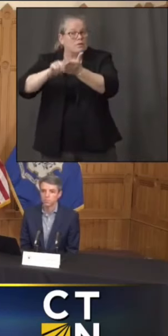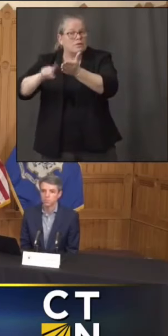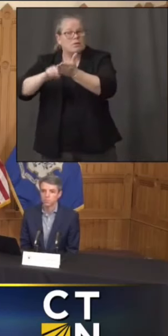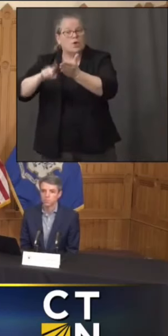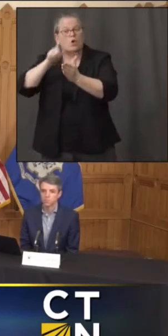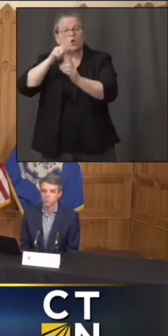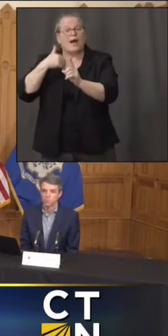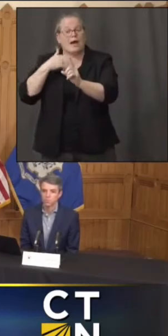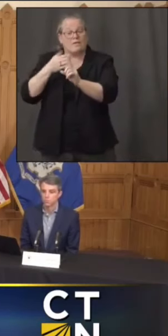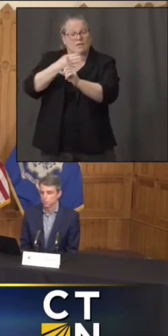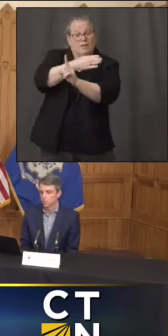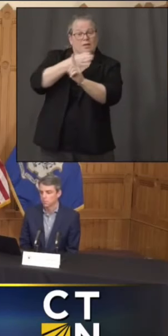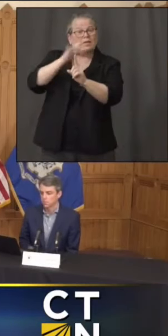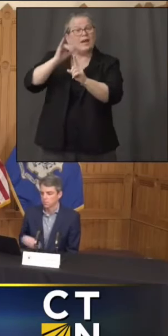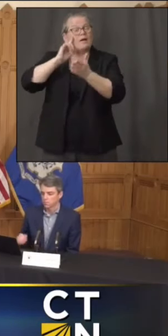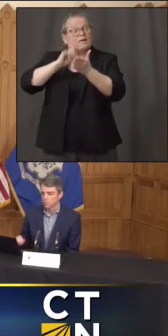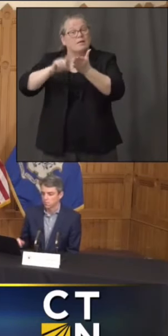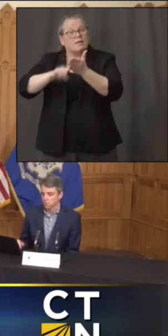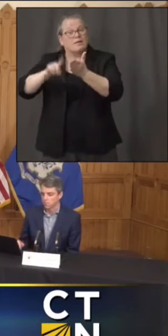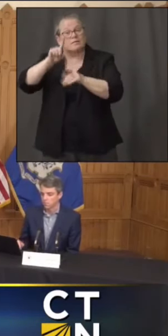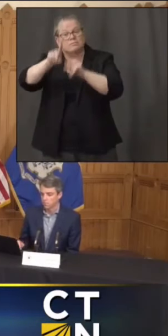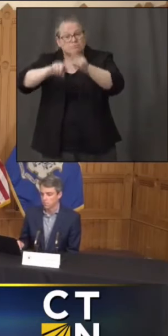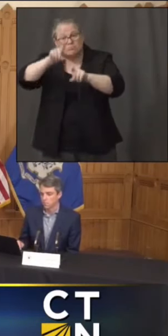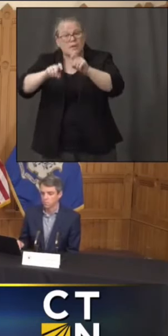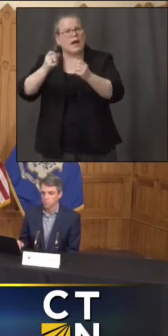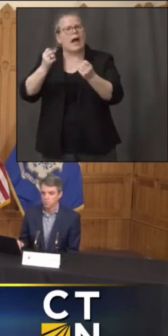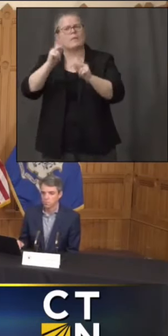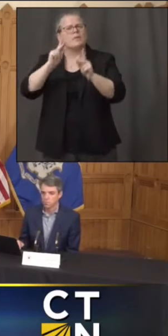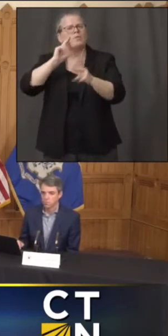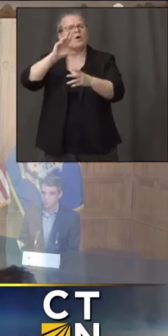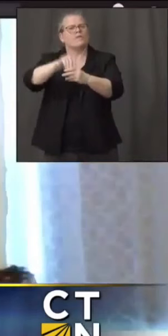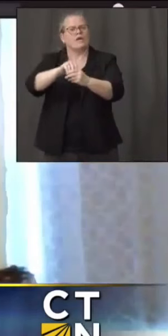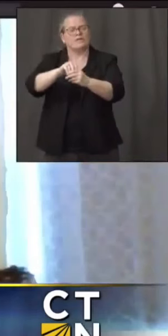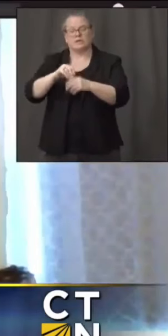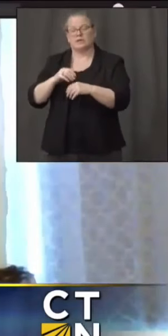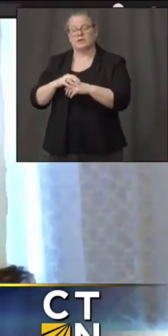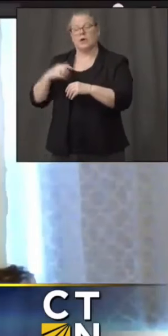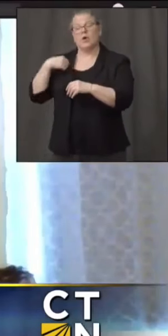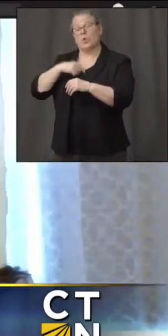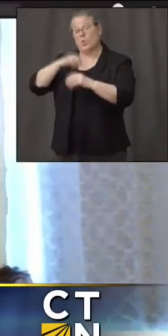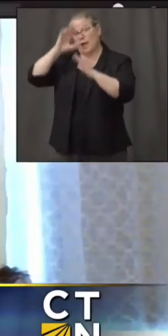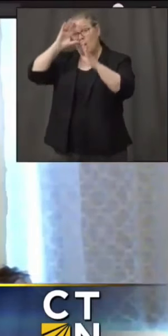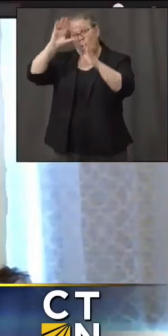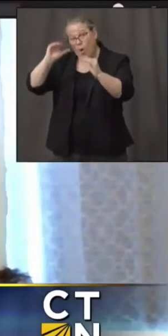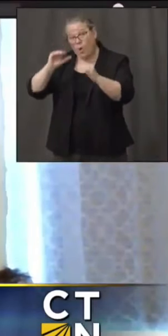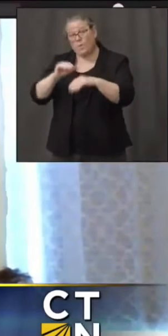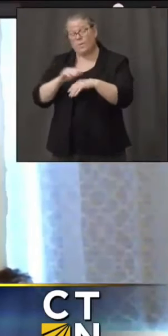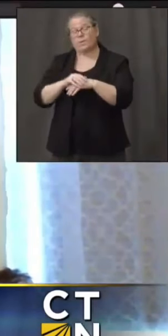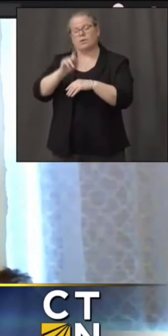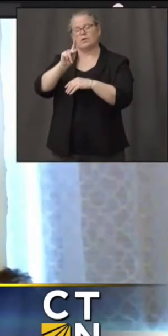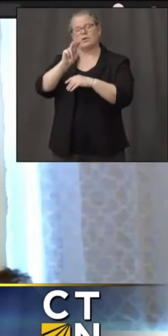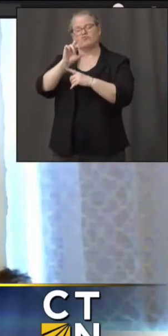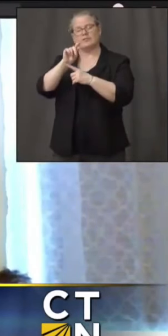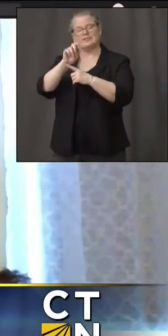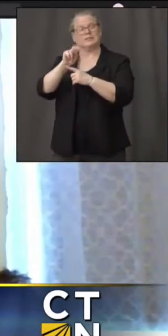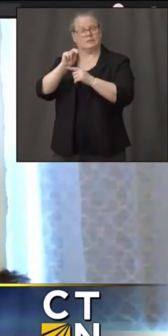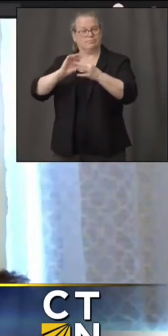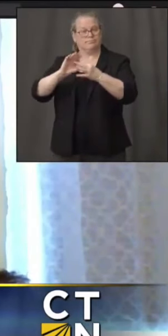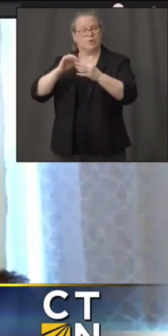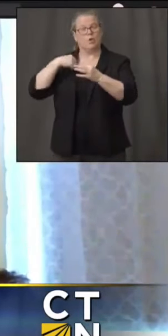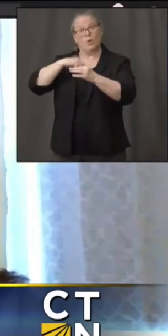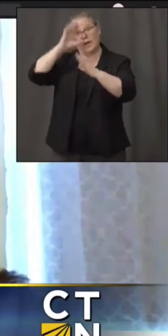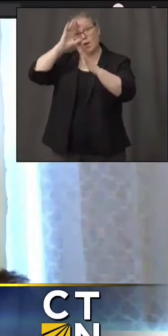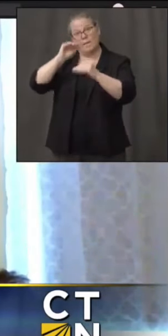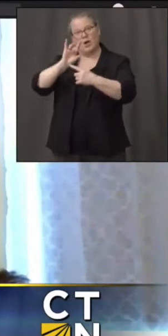So currently we have approximately 300 individuals from DPH as well as local health departments who are involved